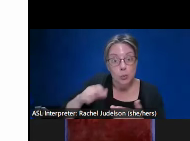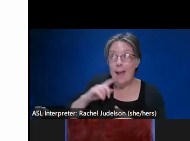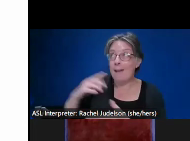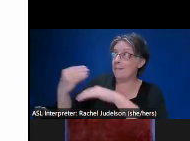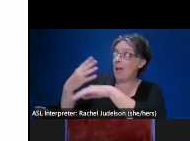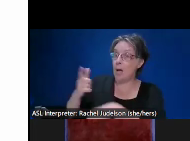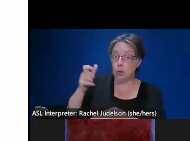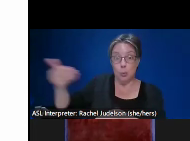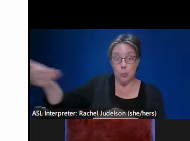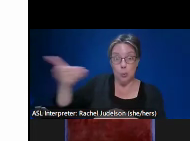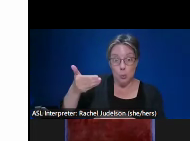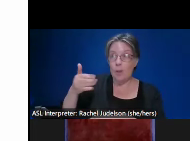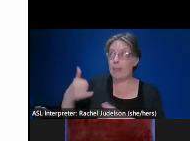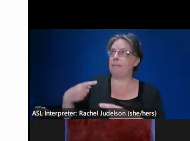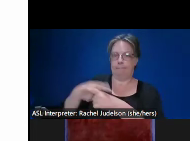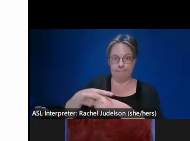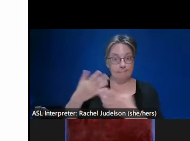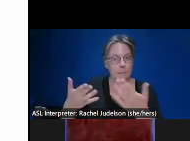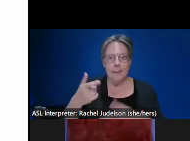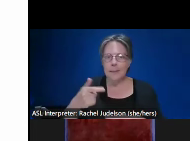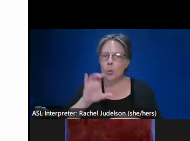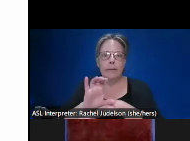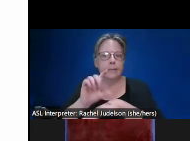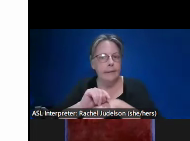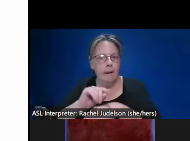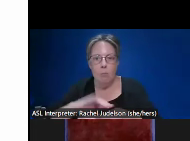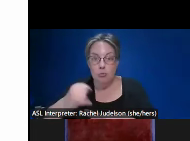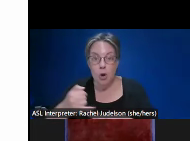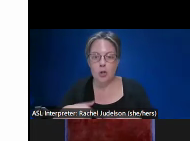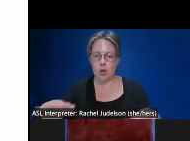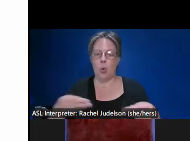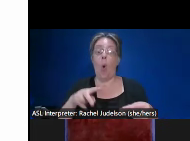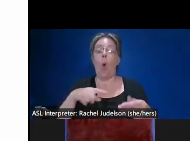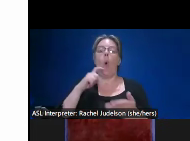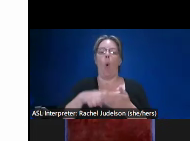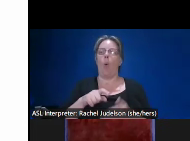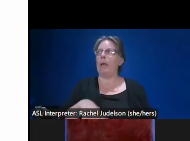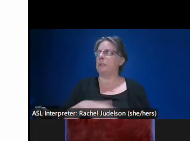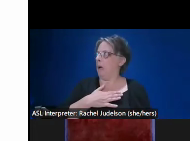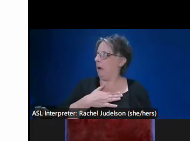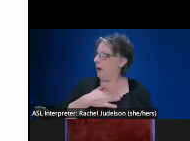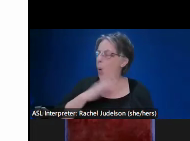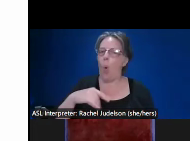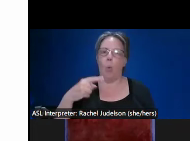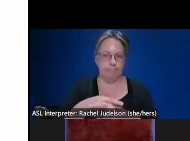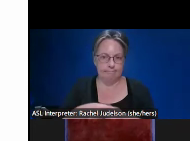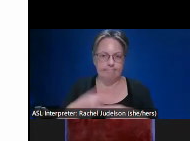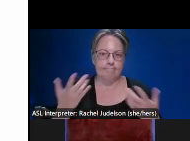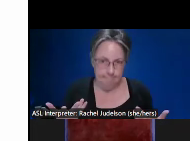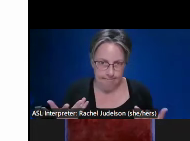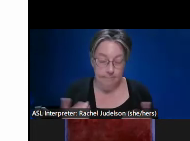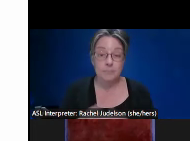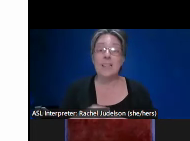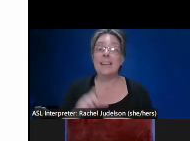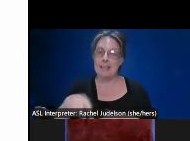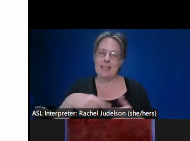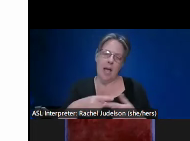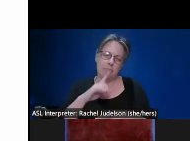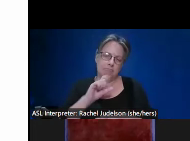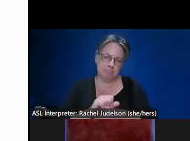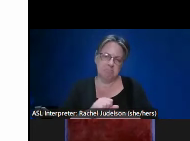have consulted on a particular project and you recognize this as the project you consulted on. In that case, I would say you have a conflict